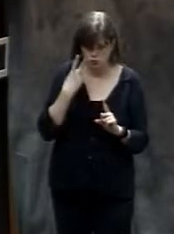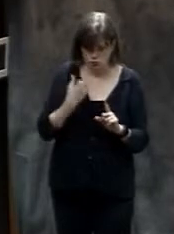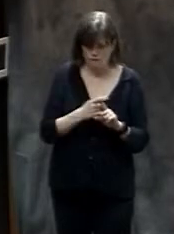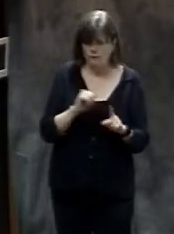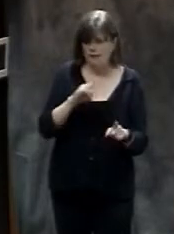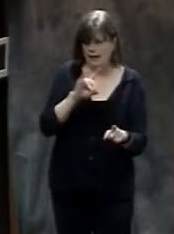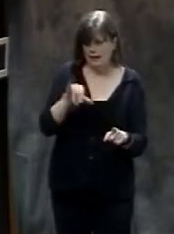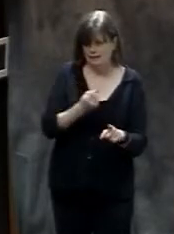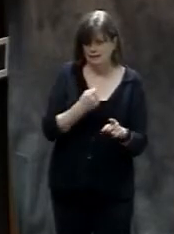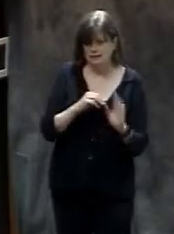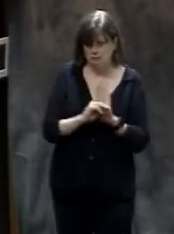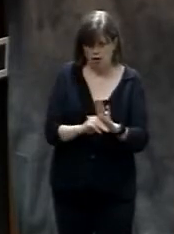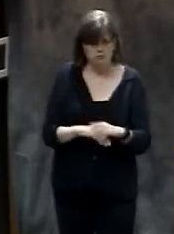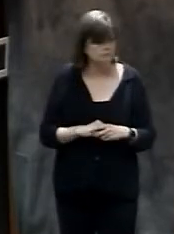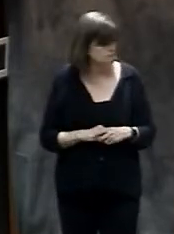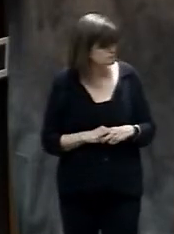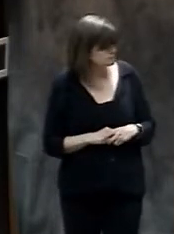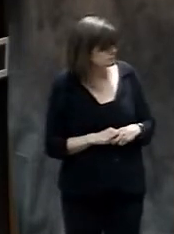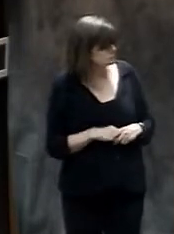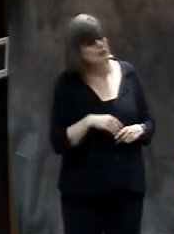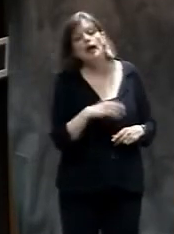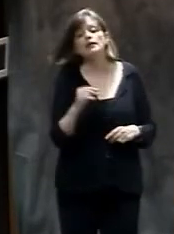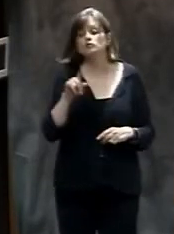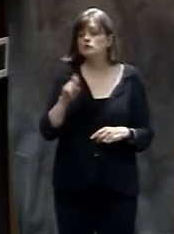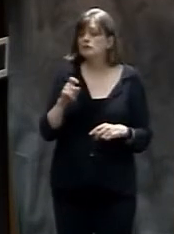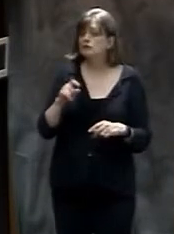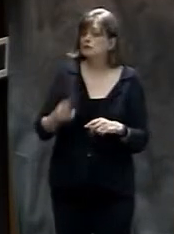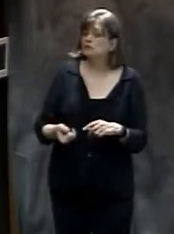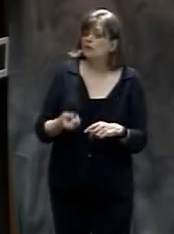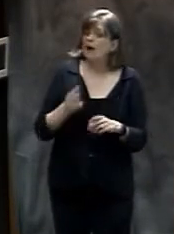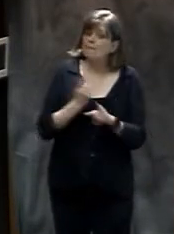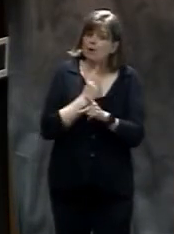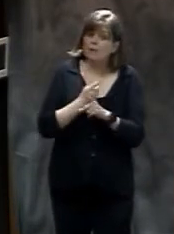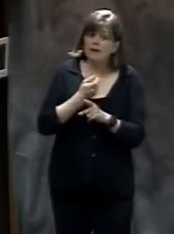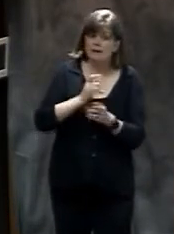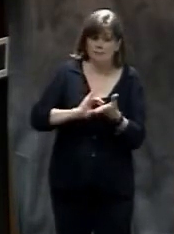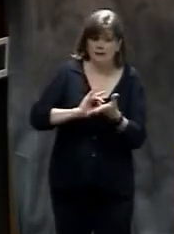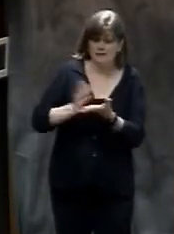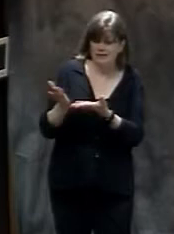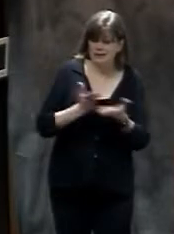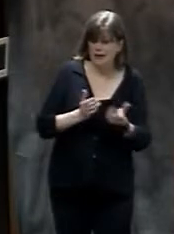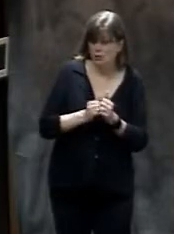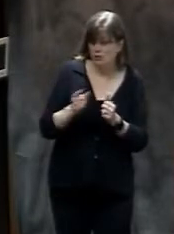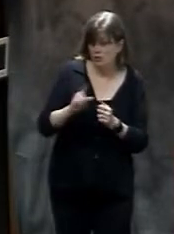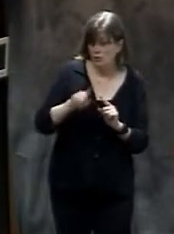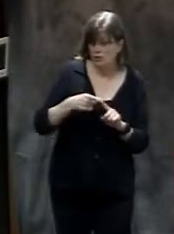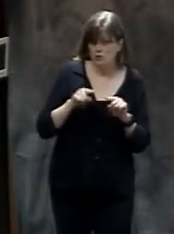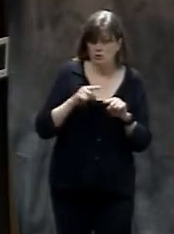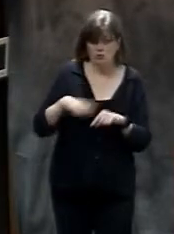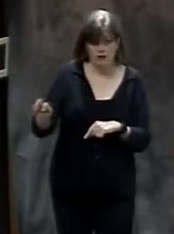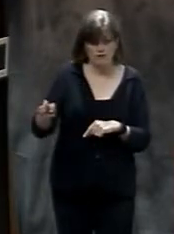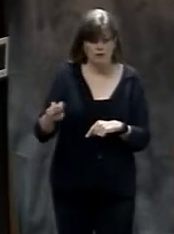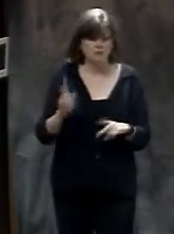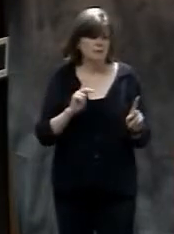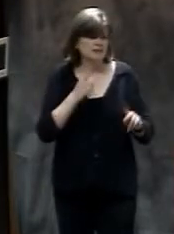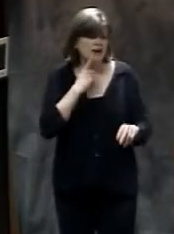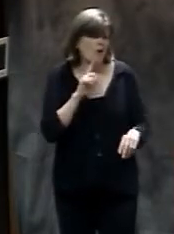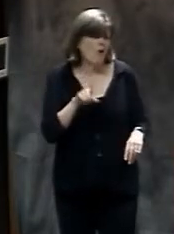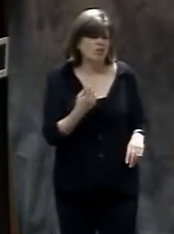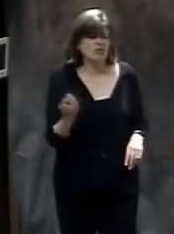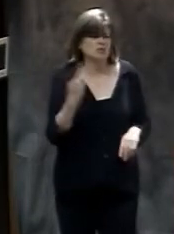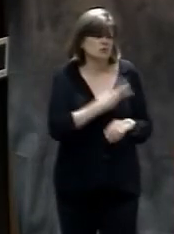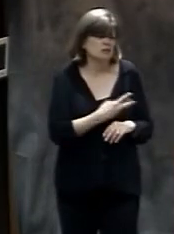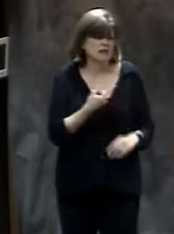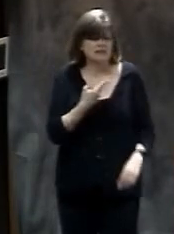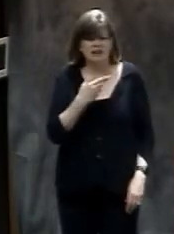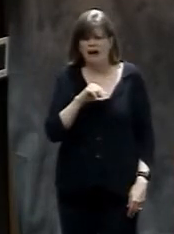models. And you need to take the appropriate medication when traveling. I hear this all the time. People, oh, I'm only going to Ghana for 2 days. I don't need